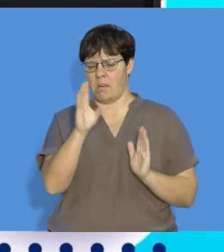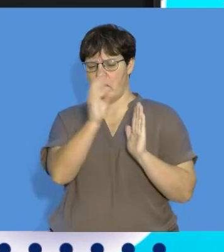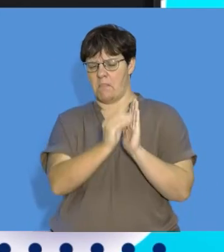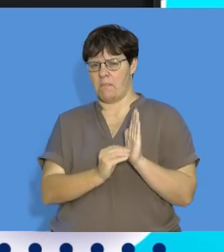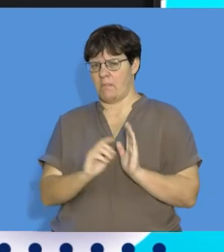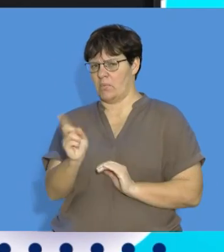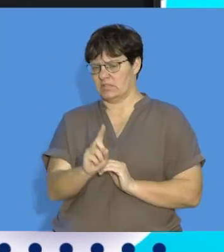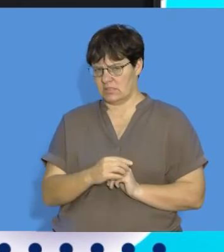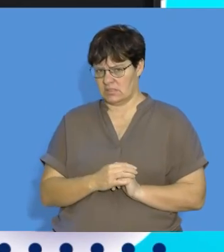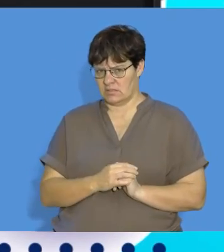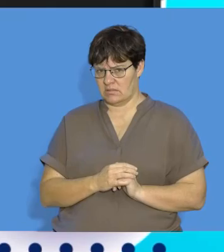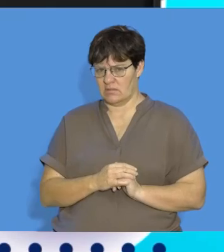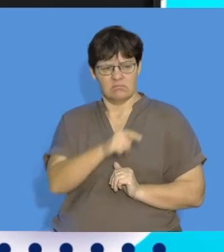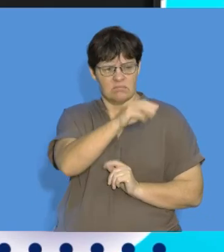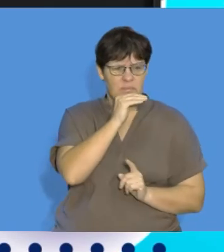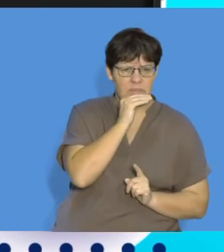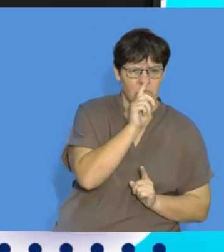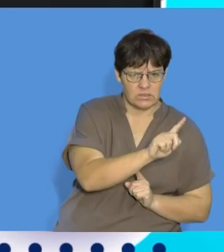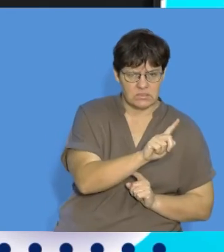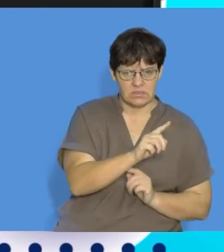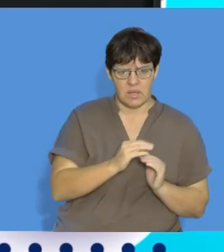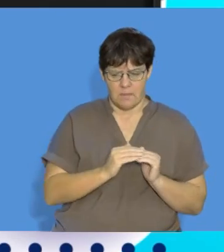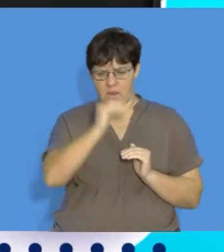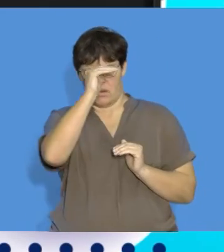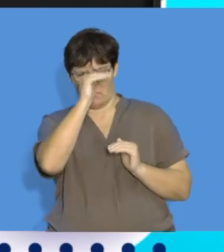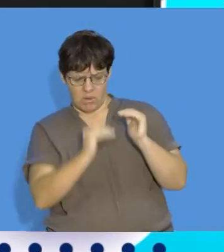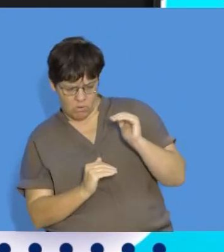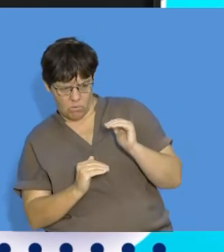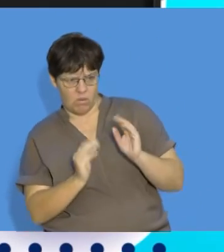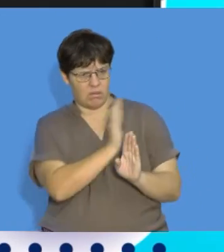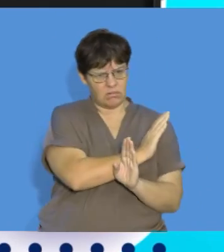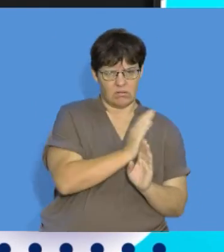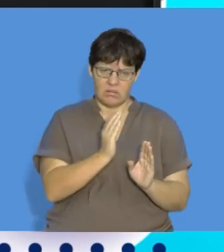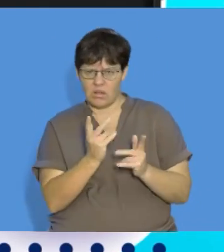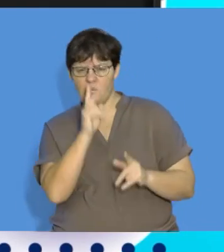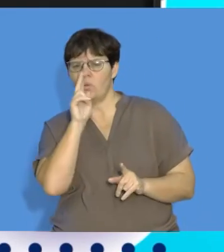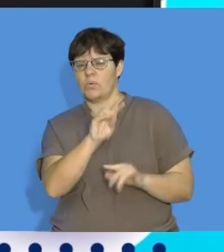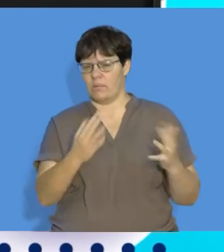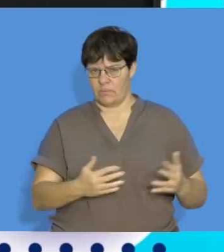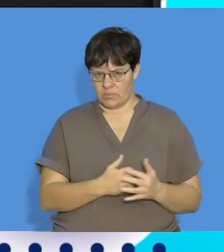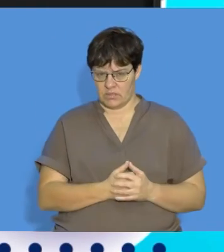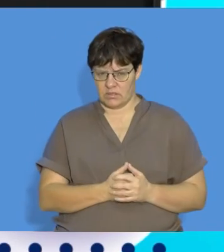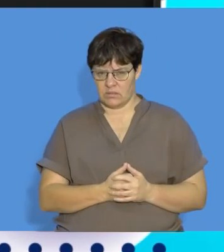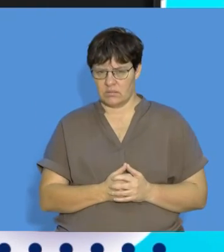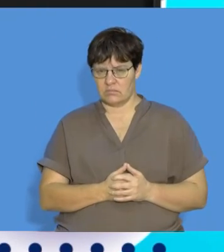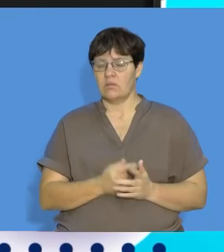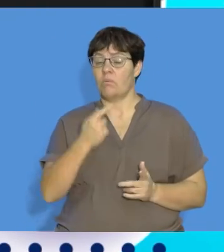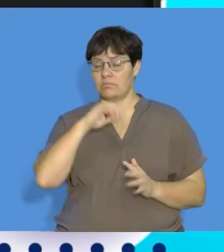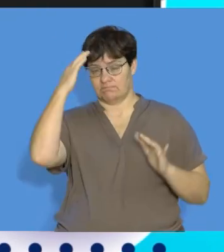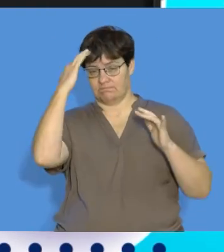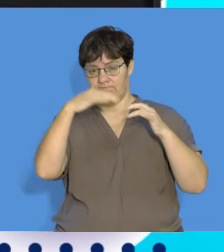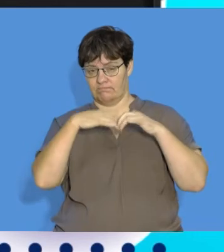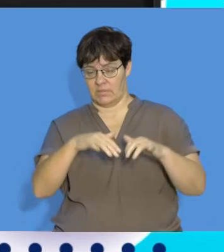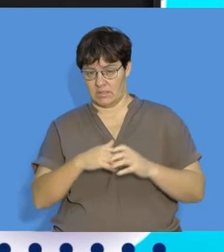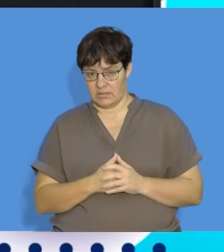in terms of what does this mean when it's above the other one, below the other one? How do we look at that? So that's just what I want you to think